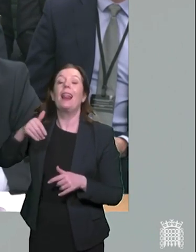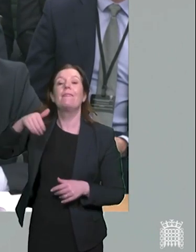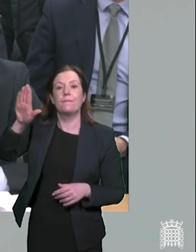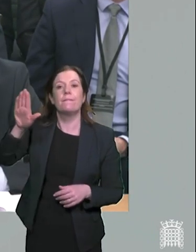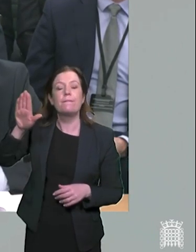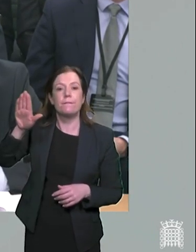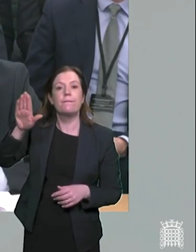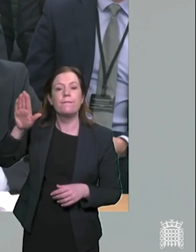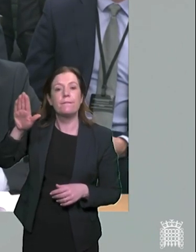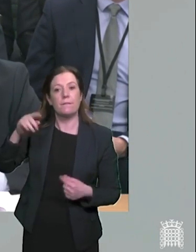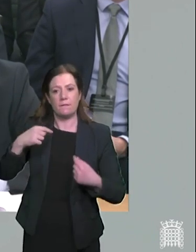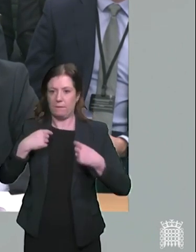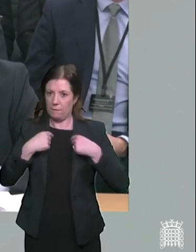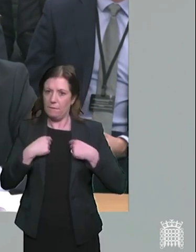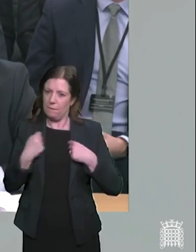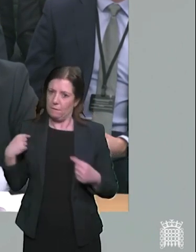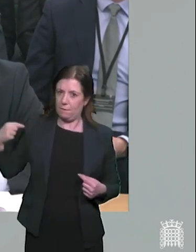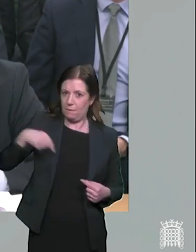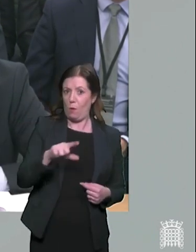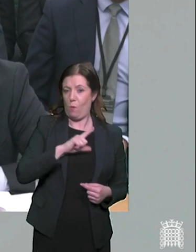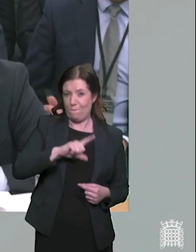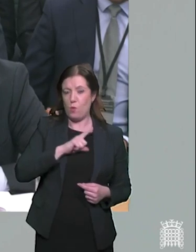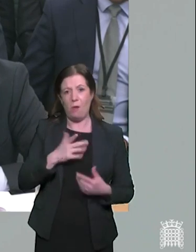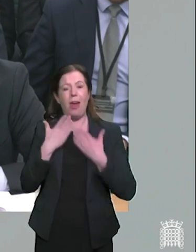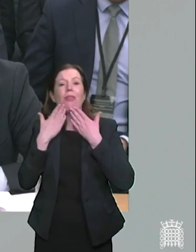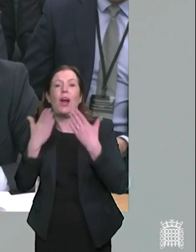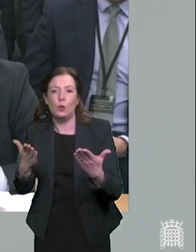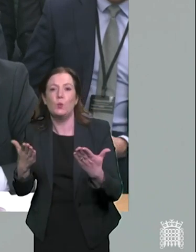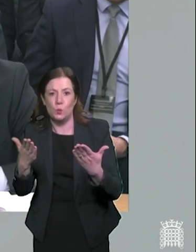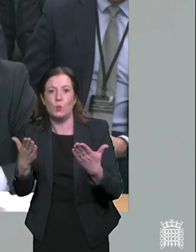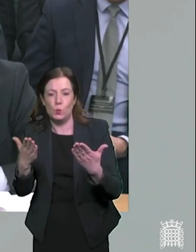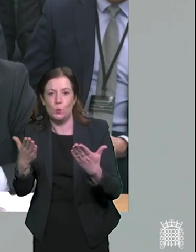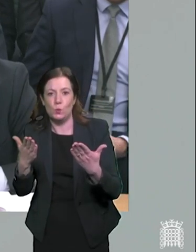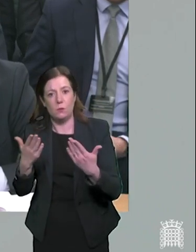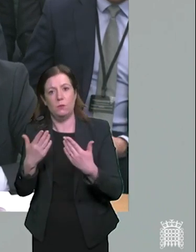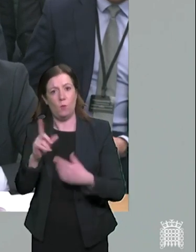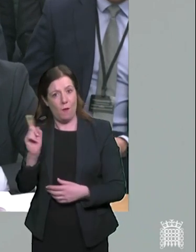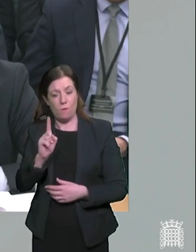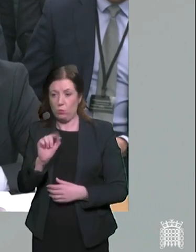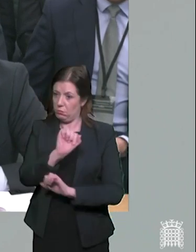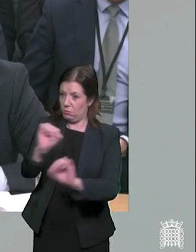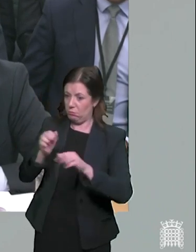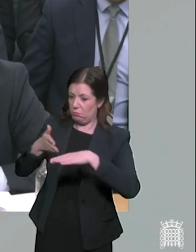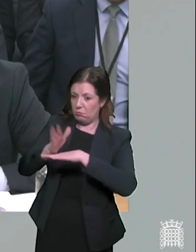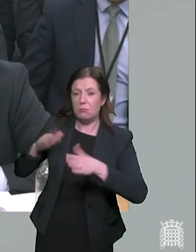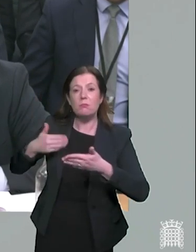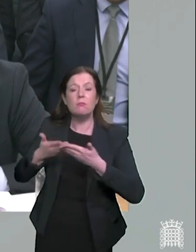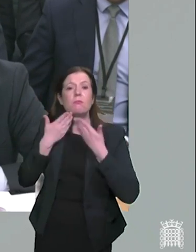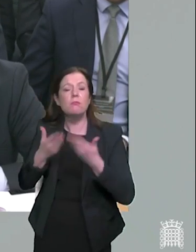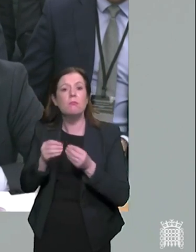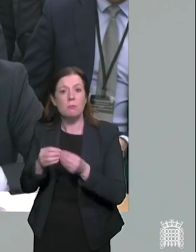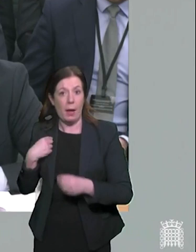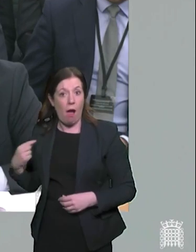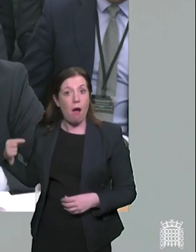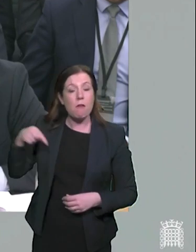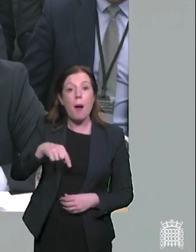leaving, and it was my job to thank them and to show that their work was appreciated. I was there very briefly.